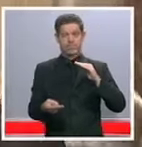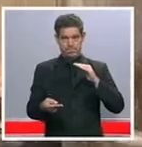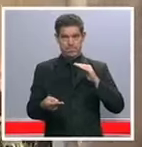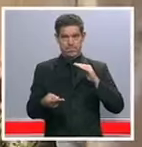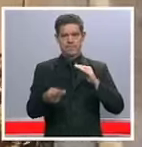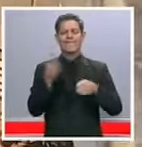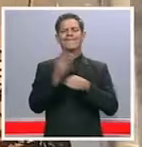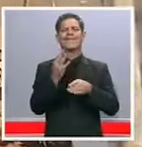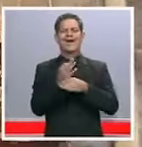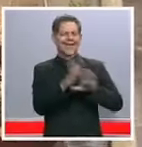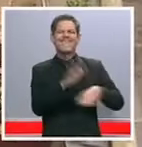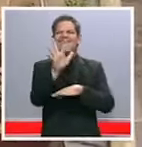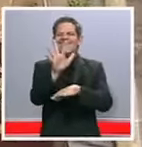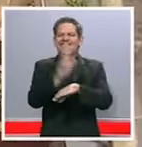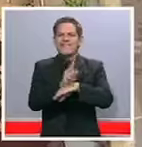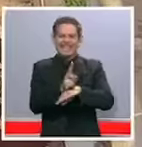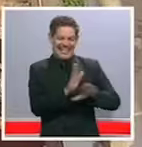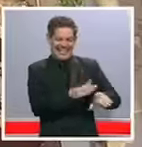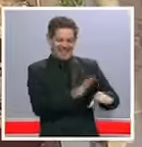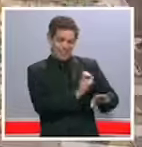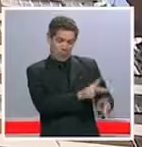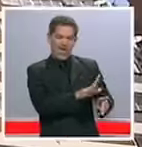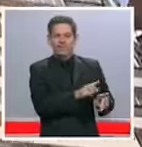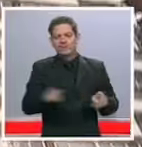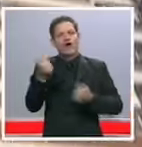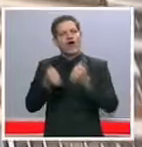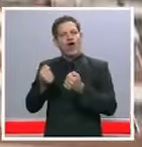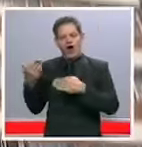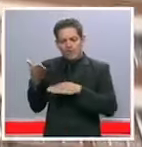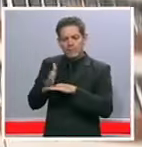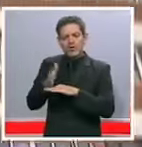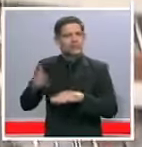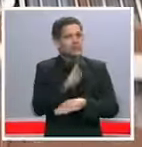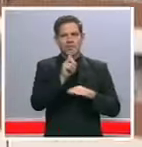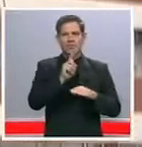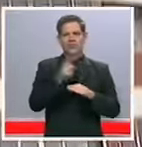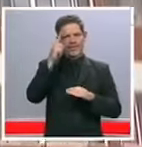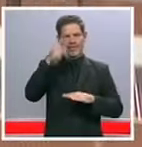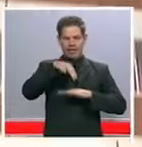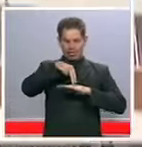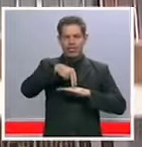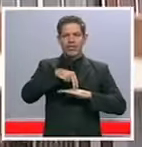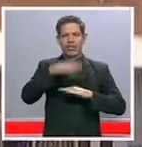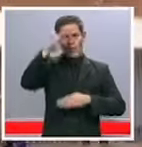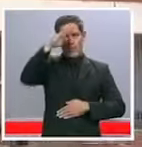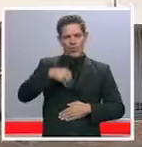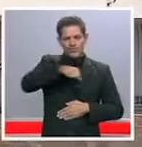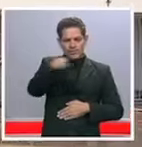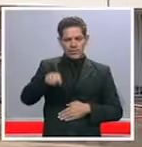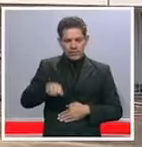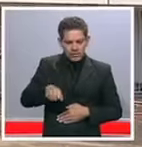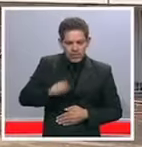him alone for just 5 minutes to park his car. It's believed Ryan lost his balance while peering out of the